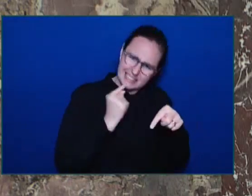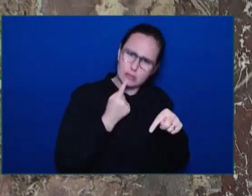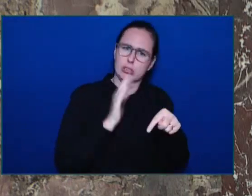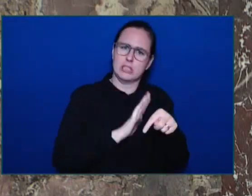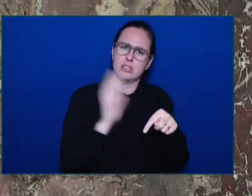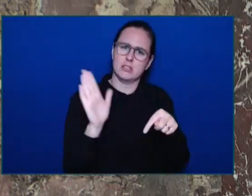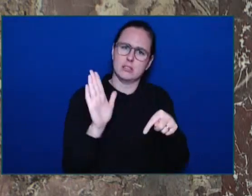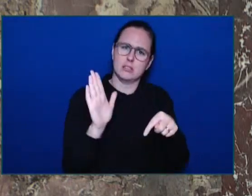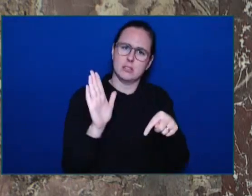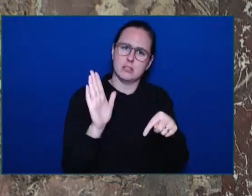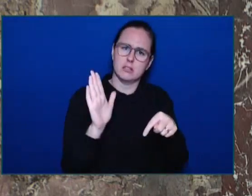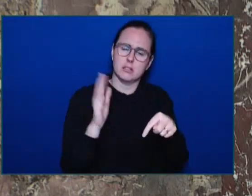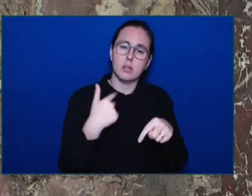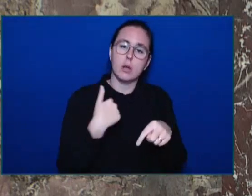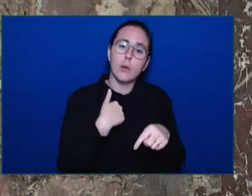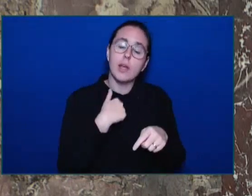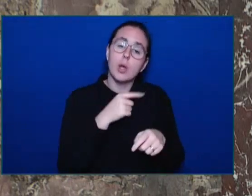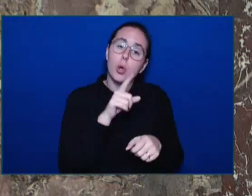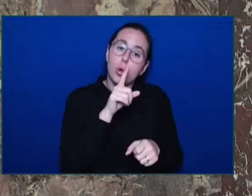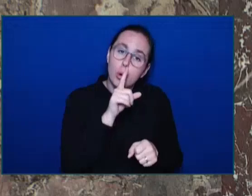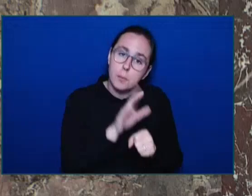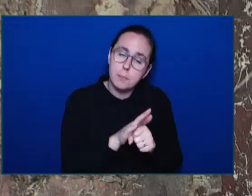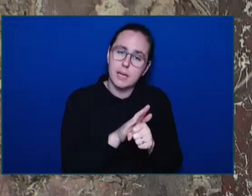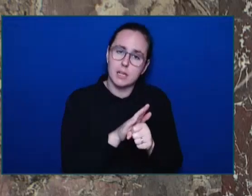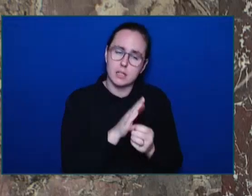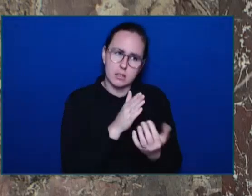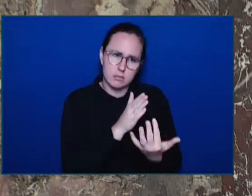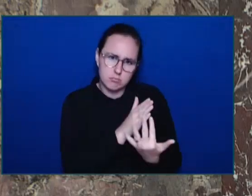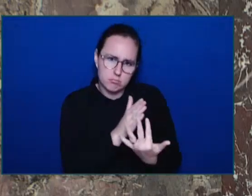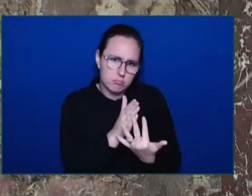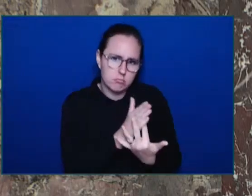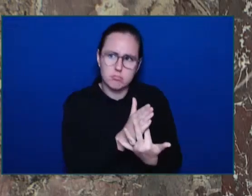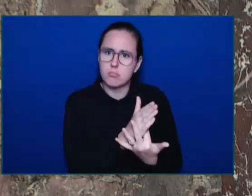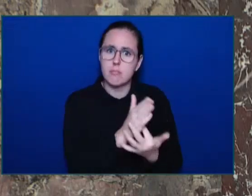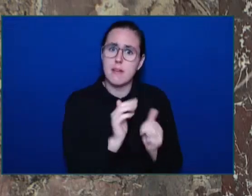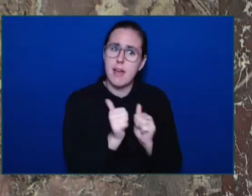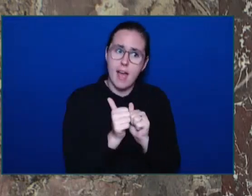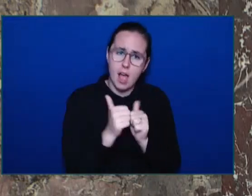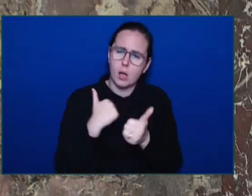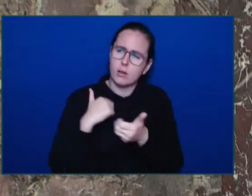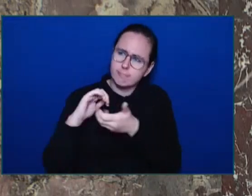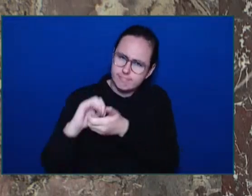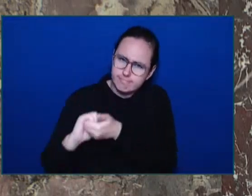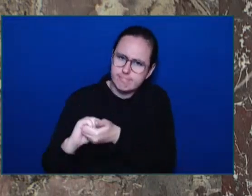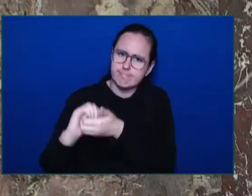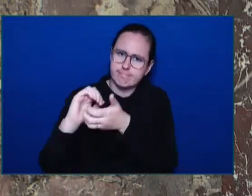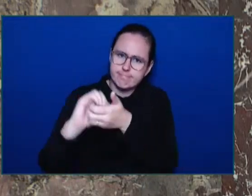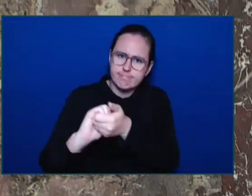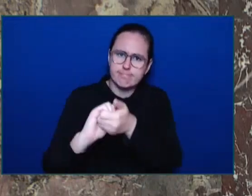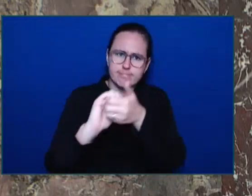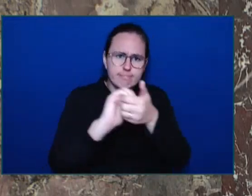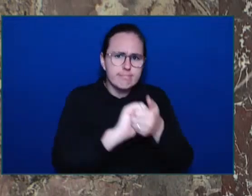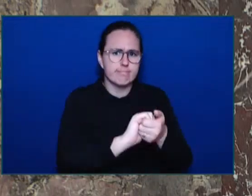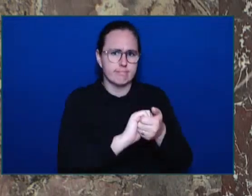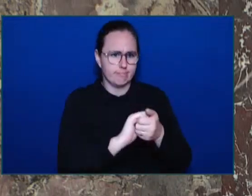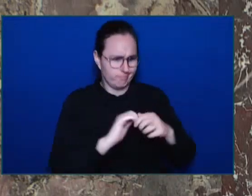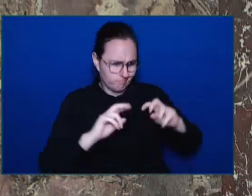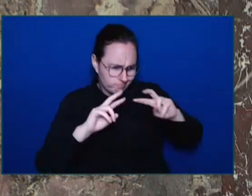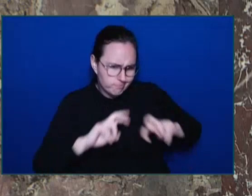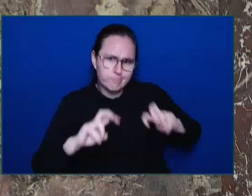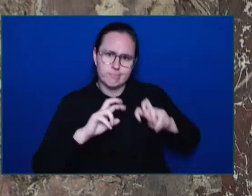with partners to address any unintended consequences, to do the research that's needed to make sure this policy